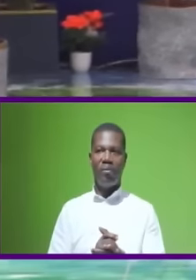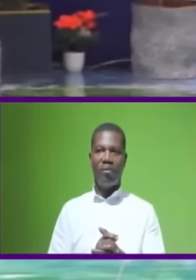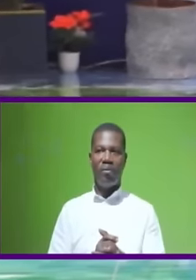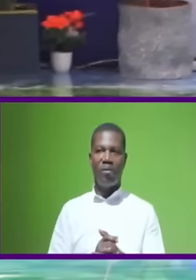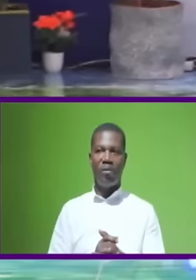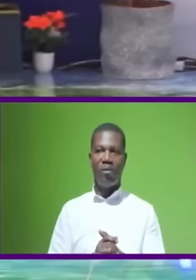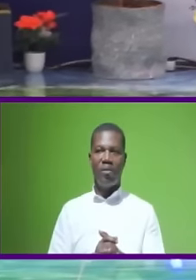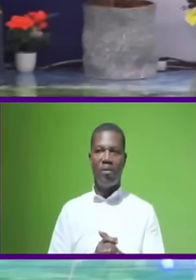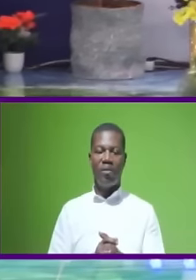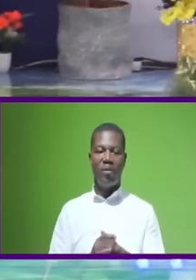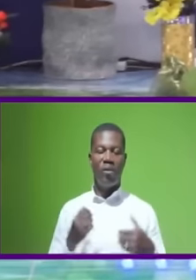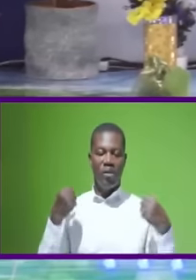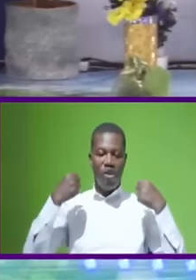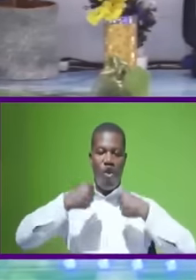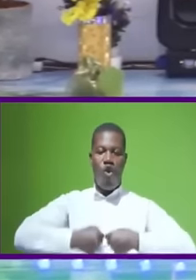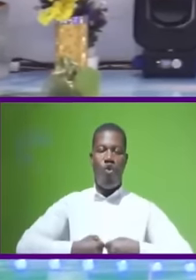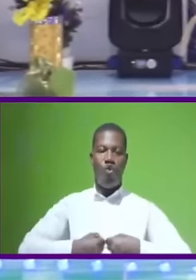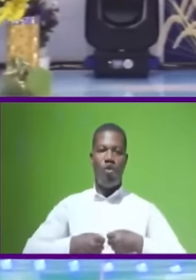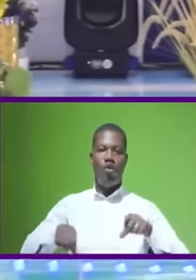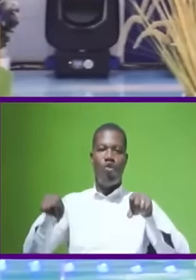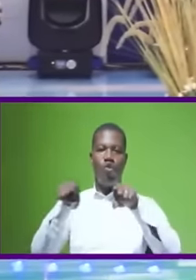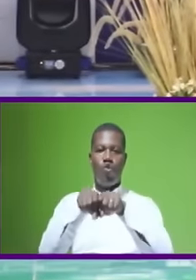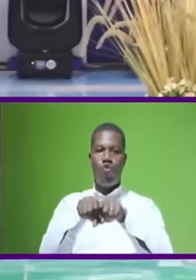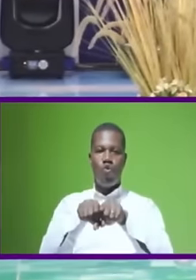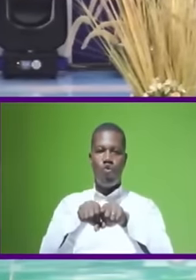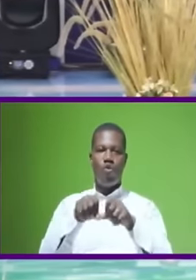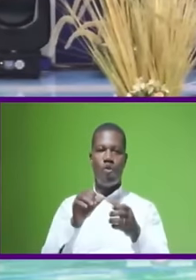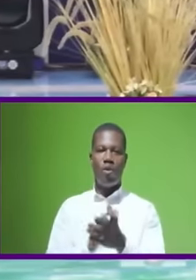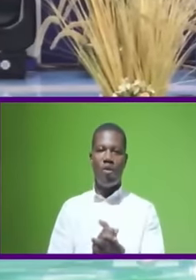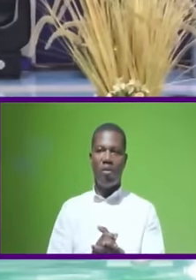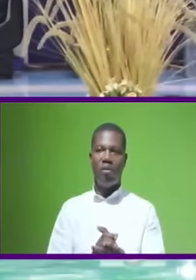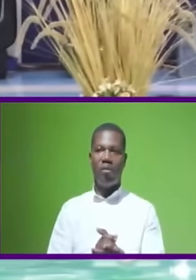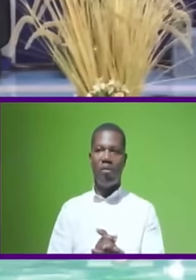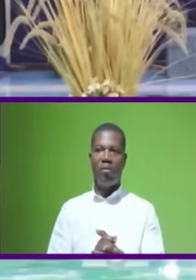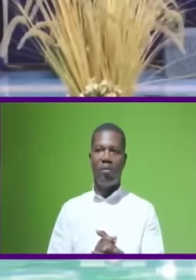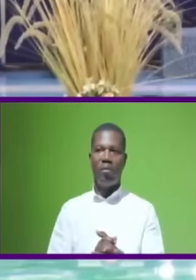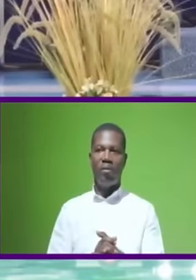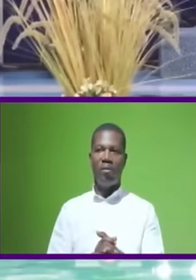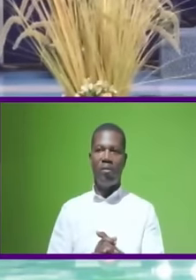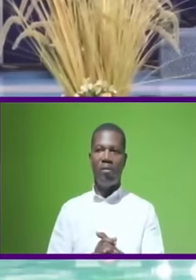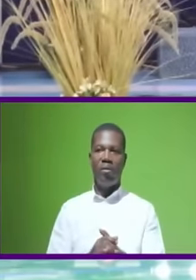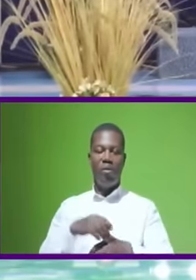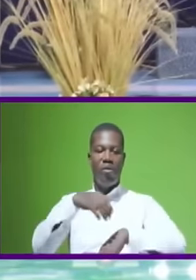coat, suit, shoe. Yes. Yes.